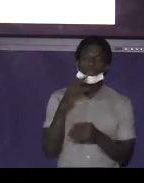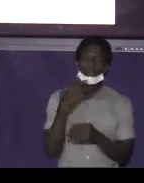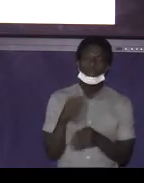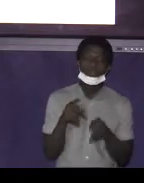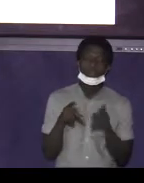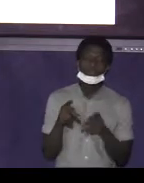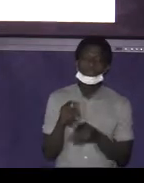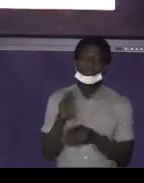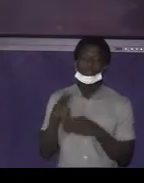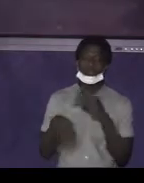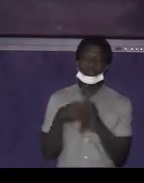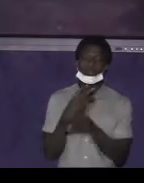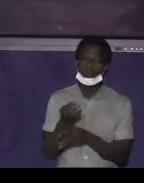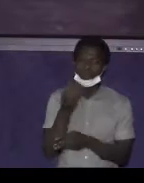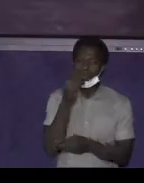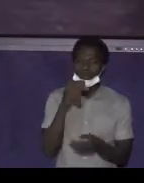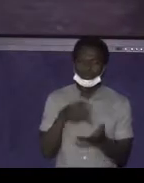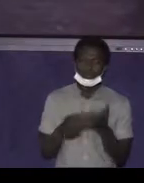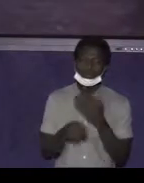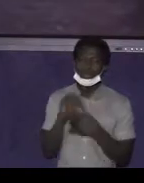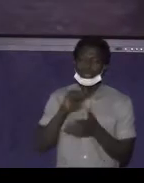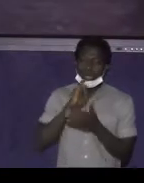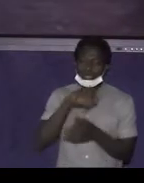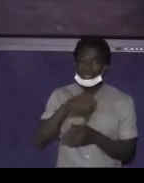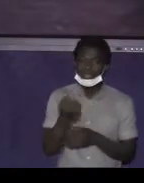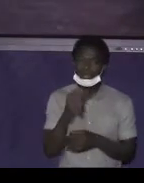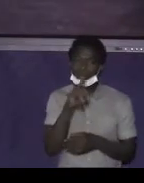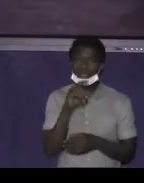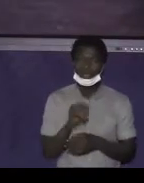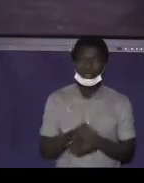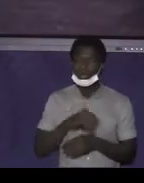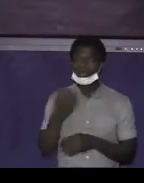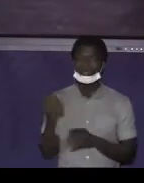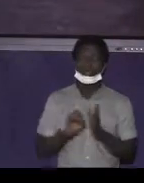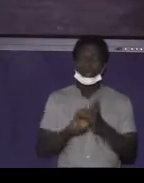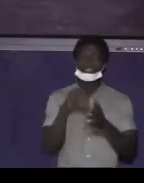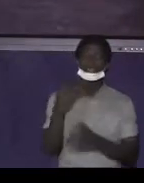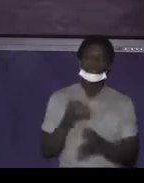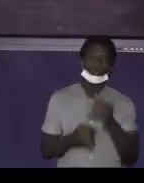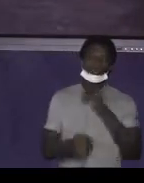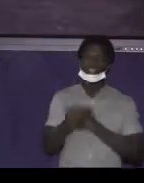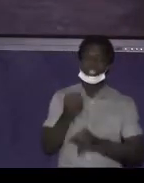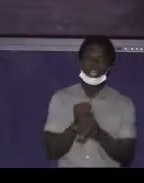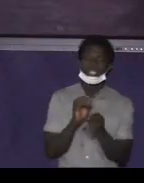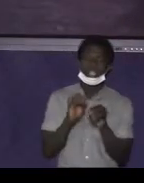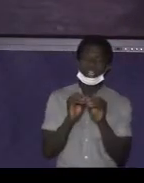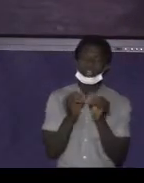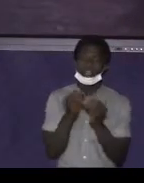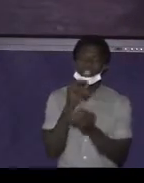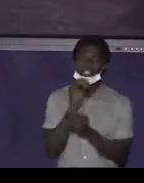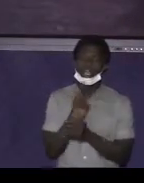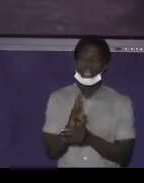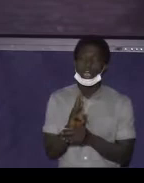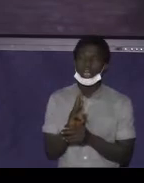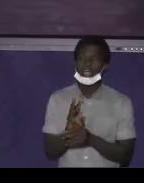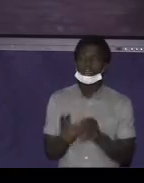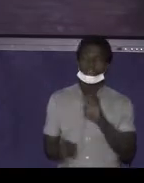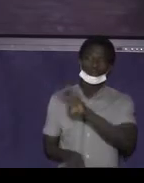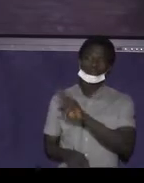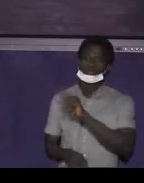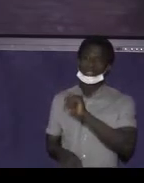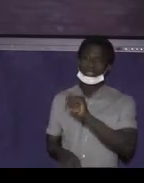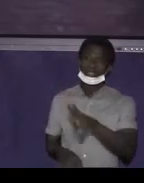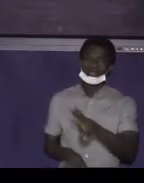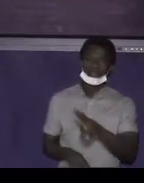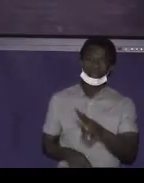Food Program. So that's another one. Other examples of international organizations are WTO,